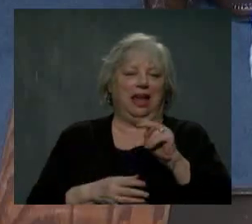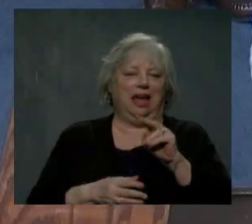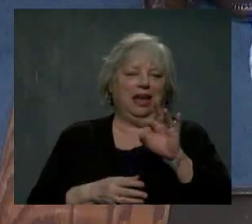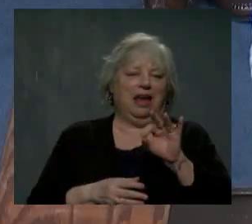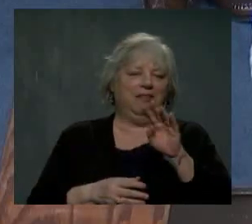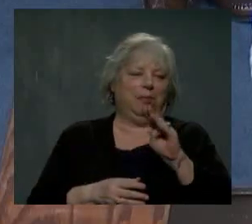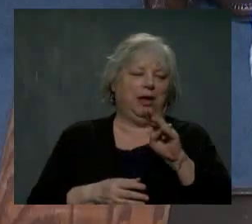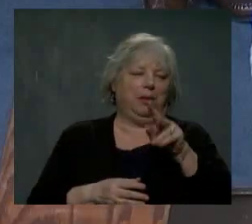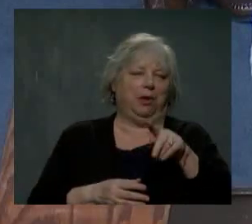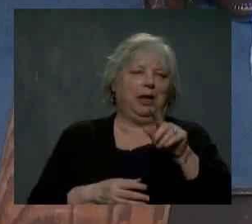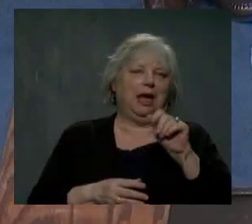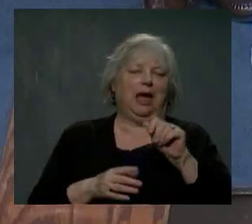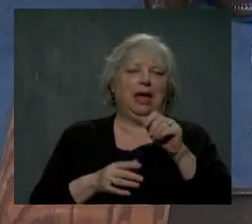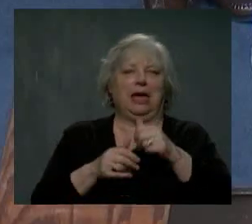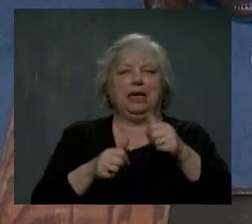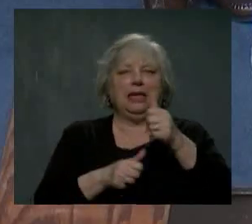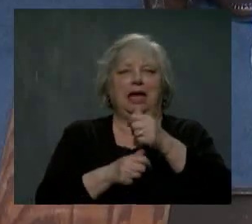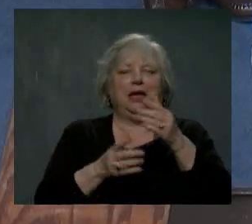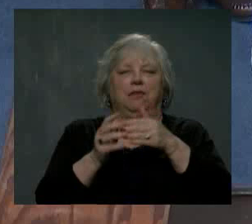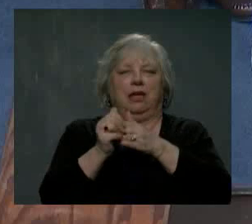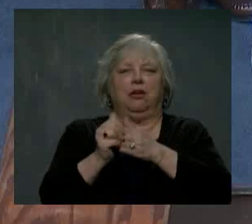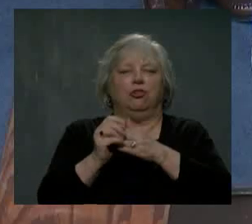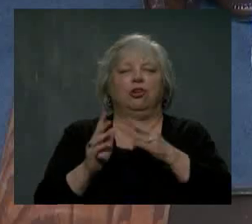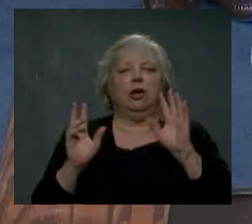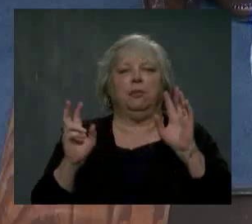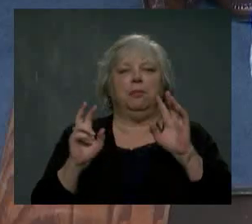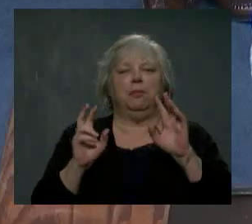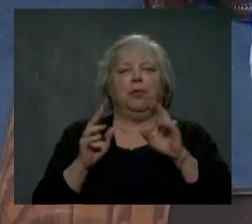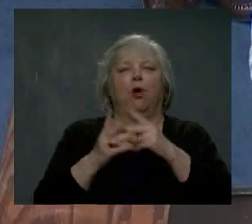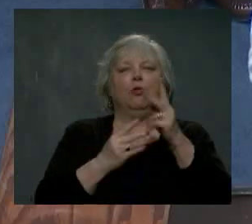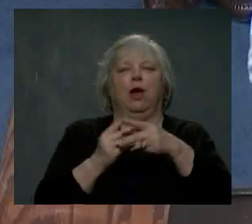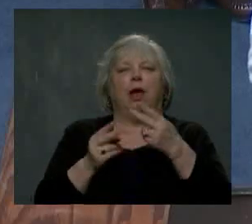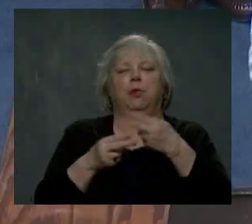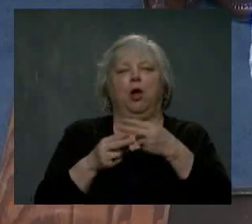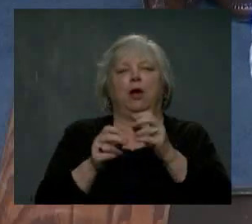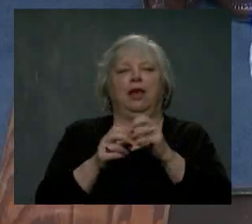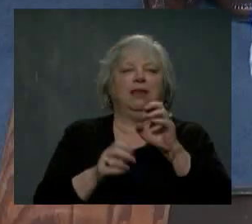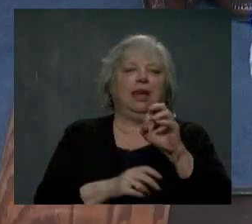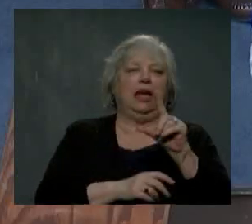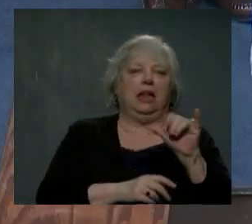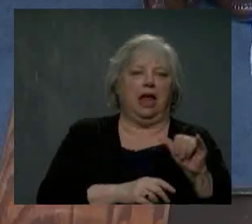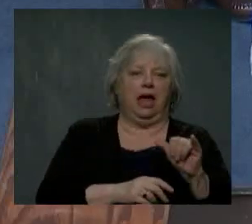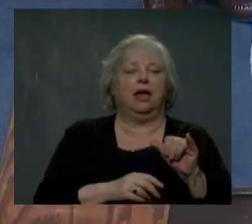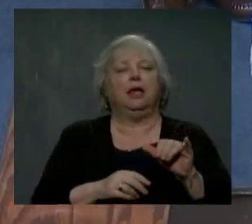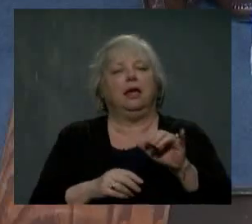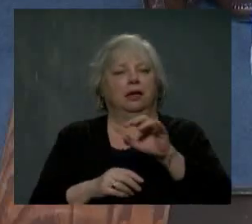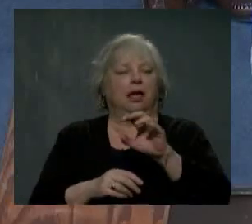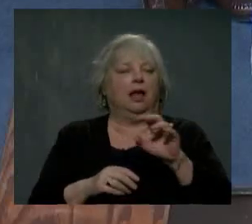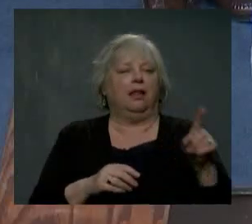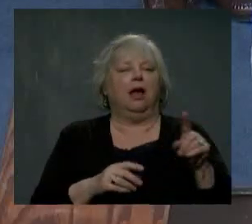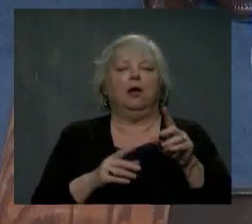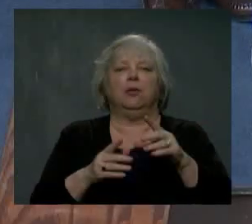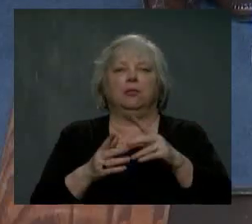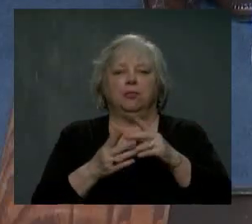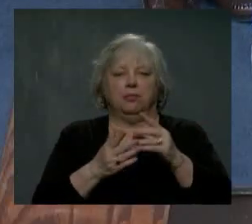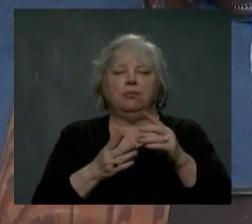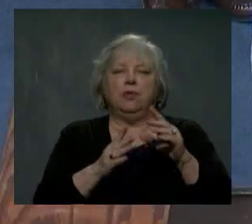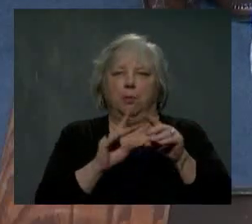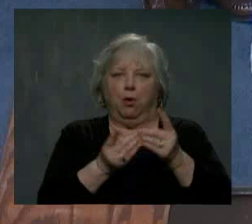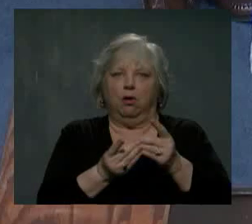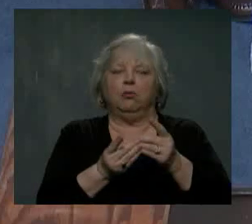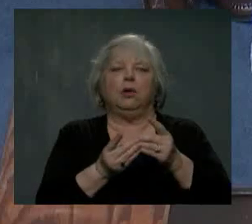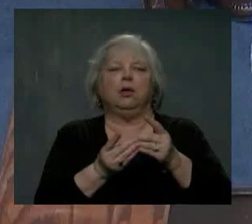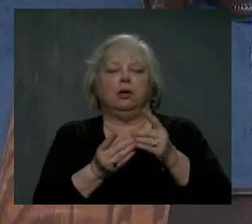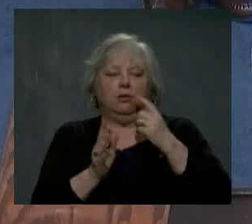NFBPA executive leadership program known as ELI. The city's purchasing division continues to receive recognition. They